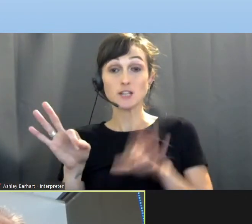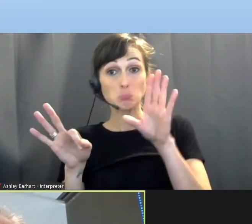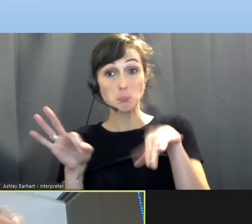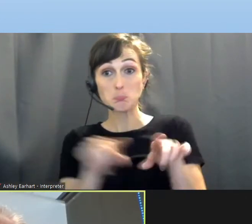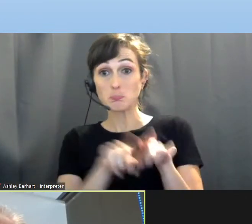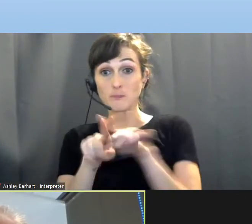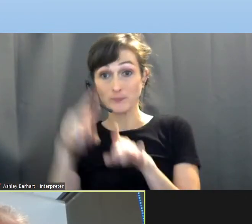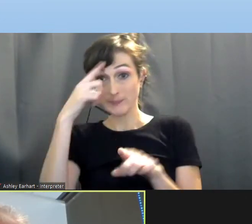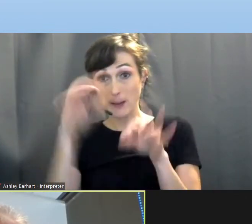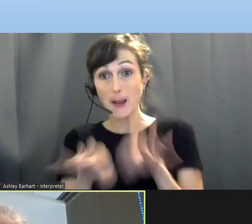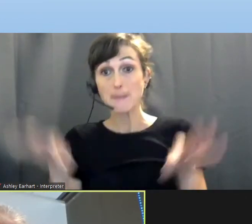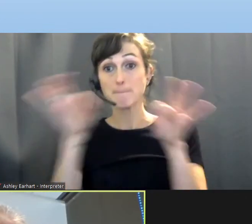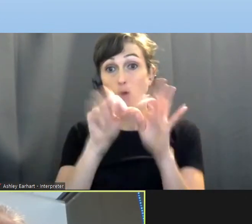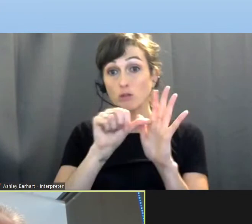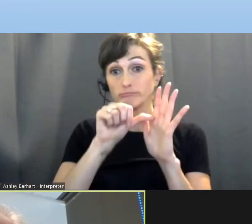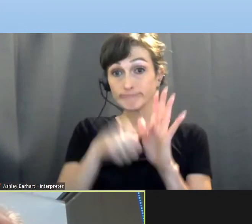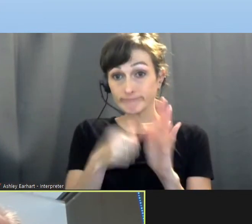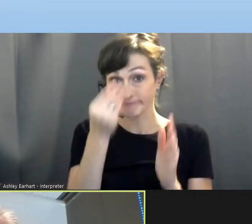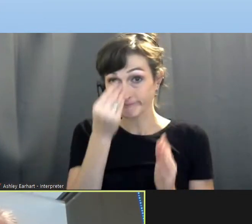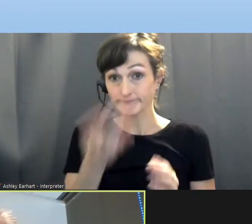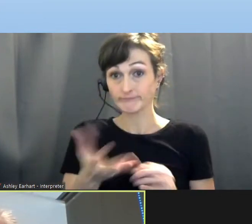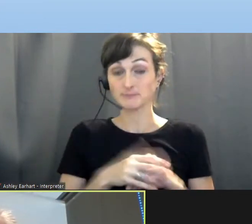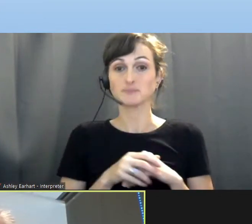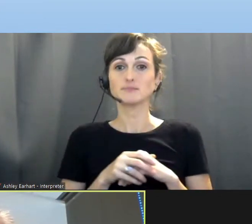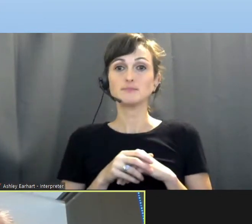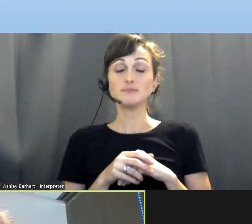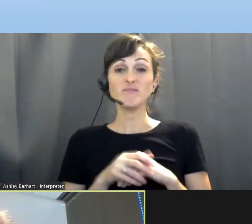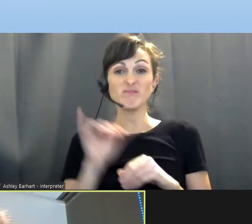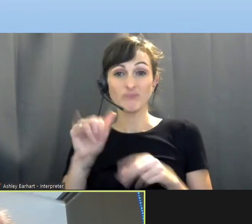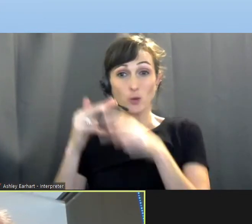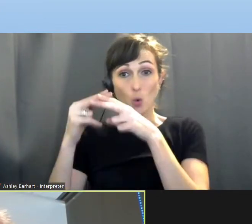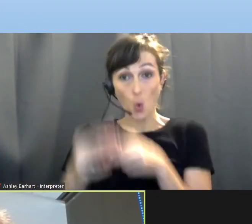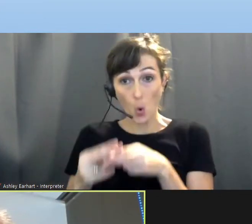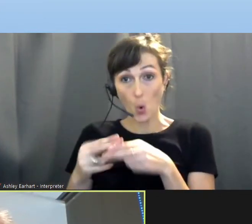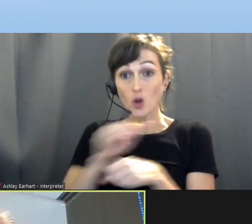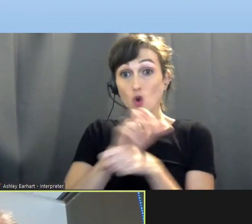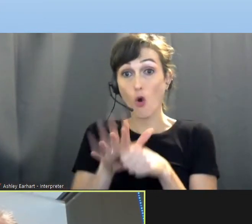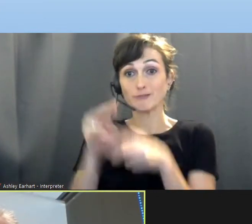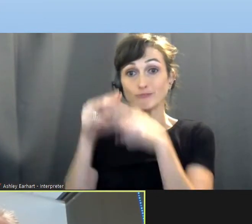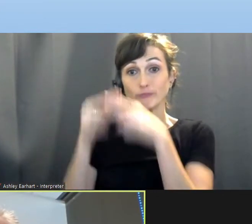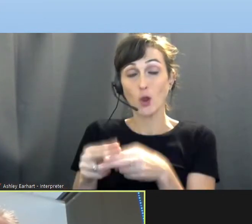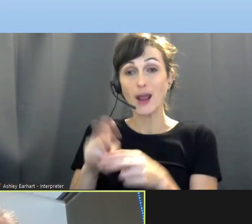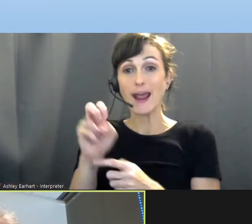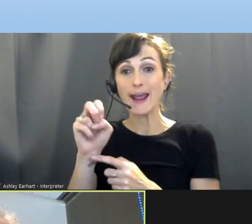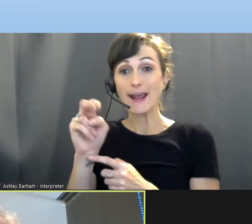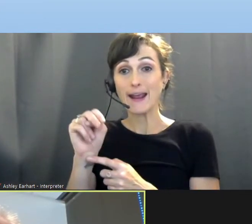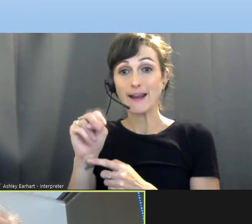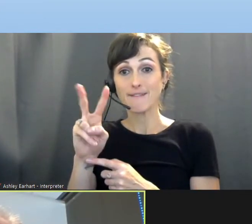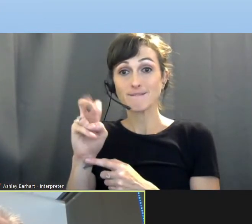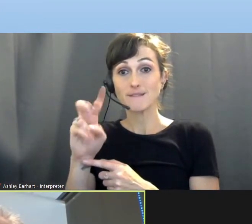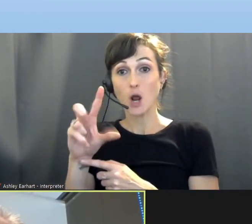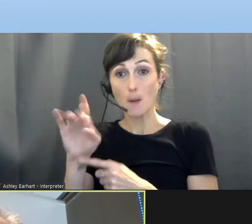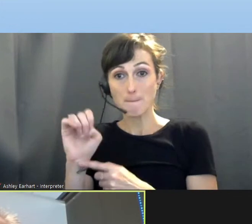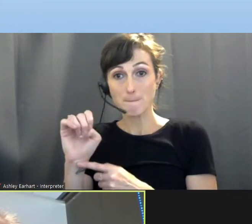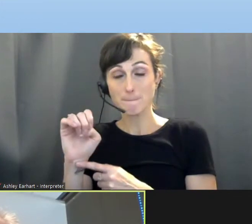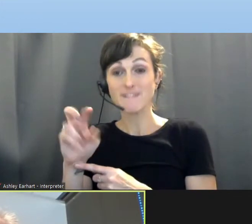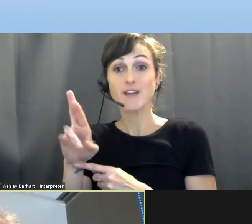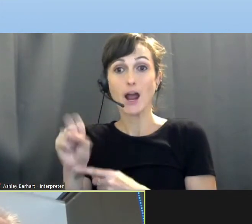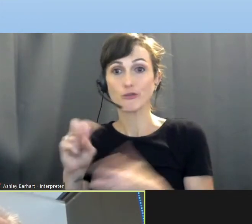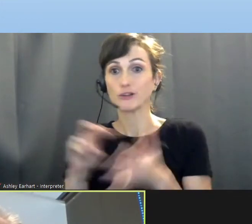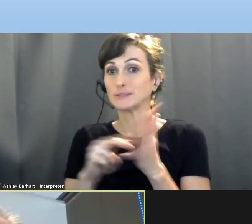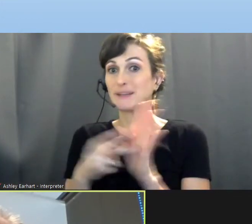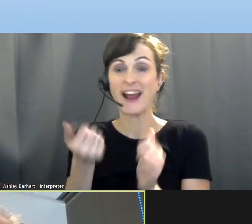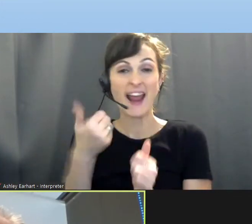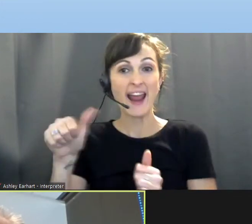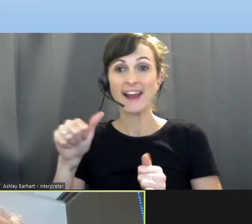emphasize, COVID-19 is an envelope virus, and any variant that comes out, whether it be the Delta, the Lambda, or whatever